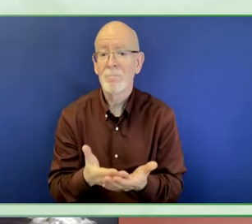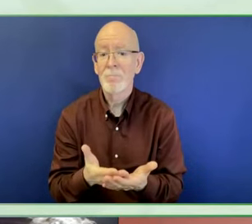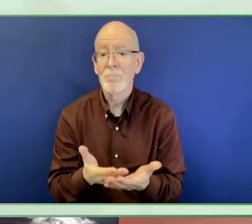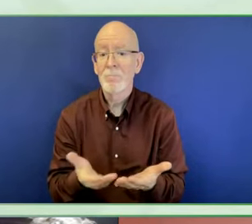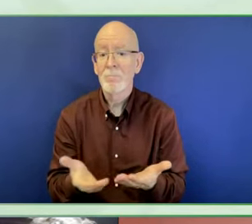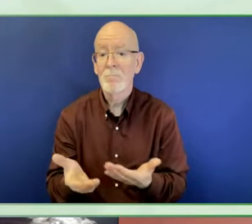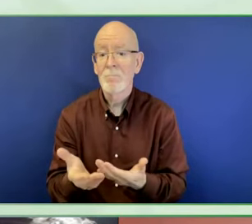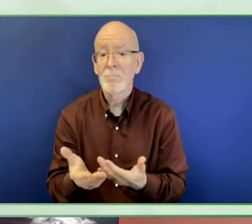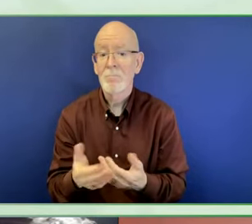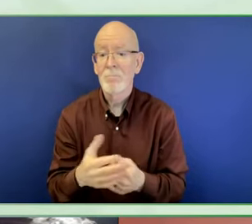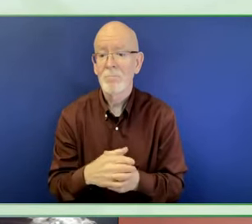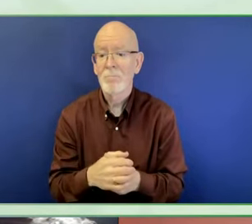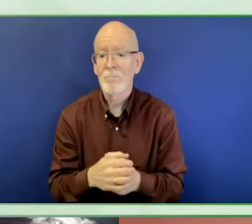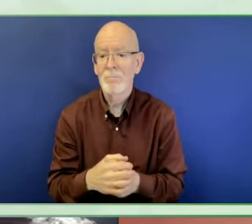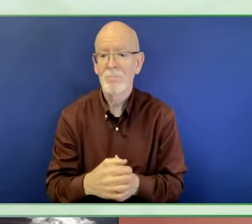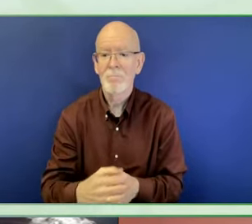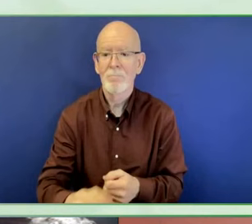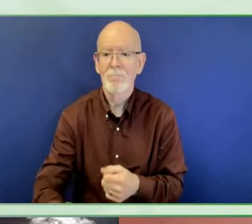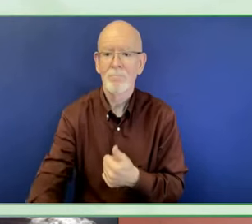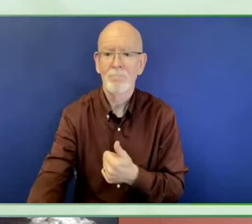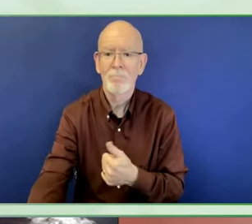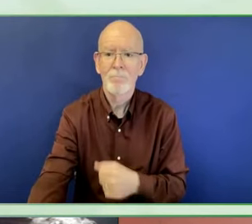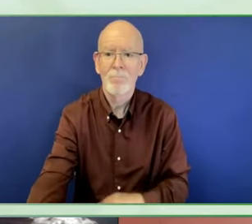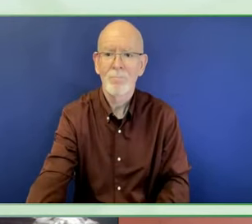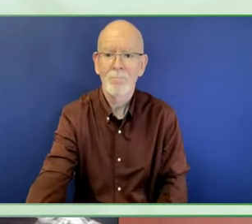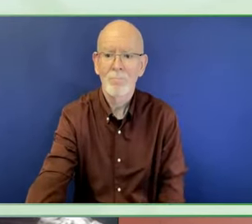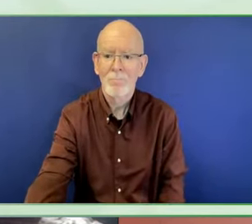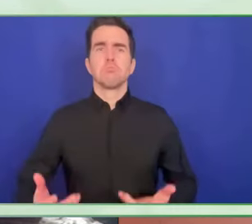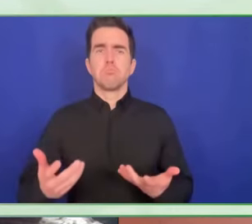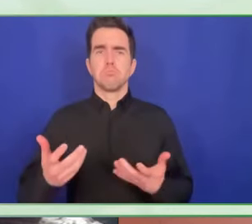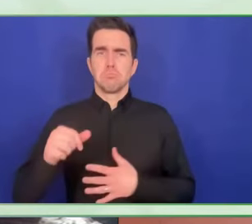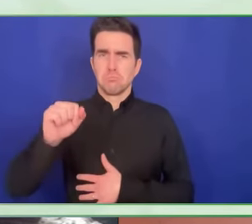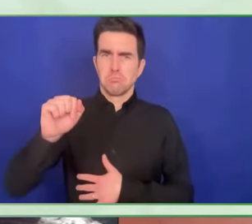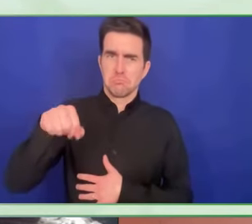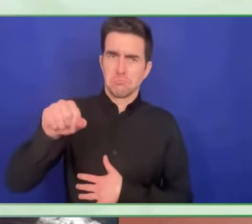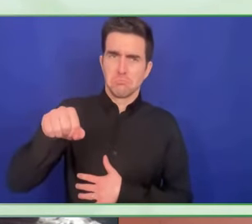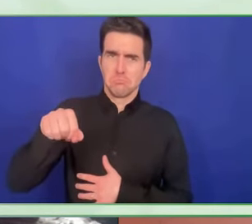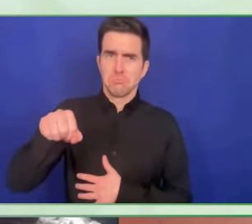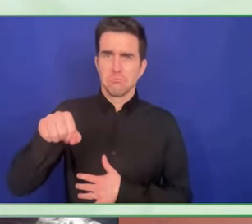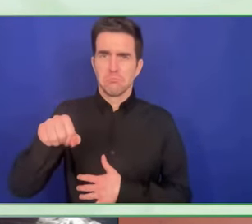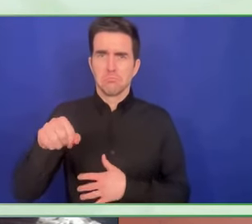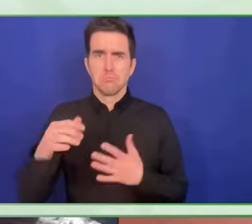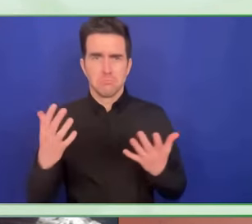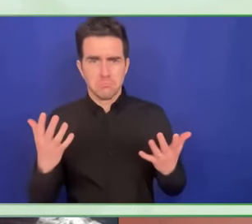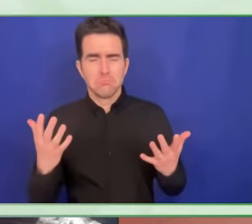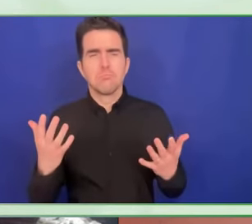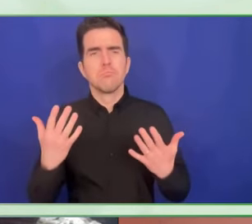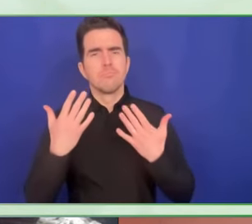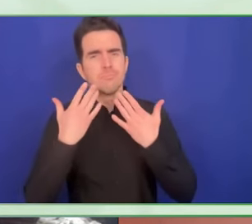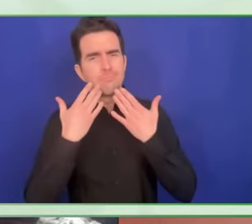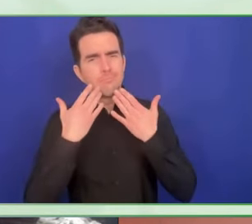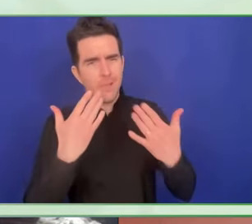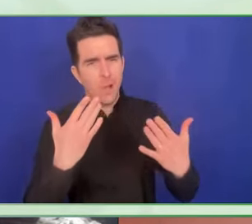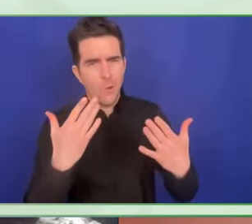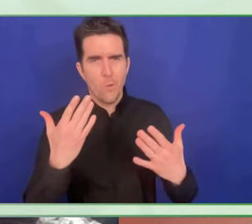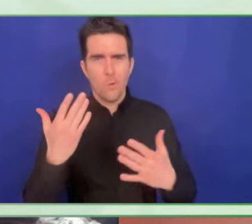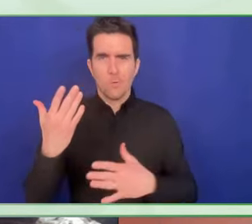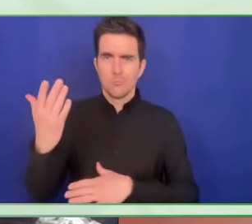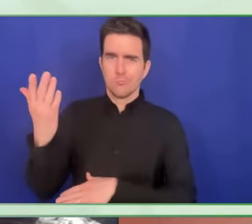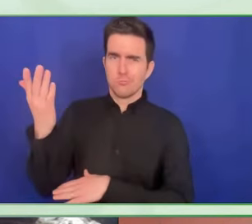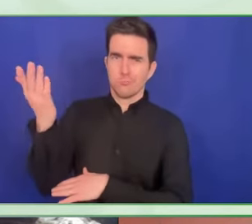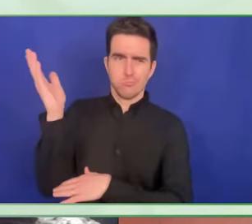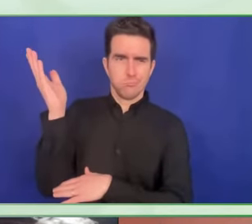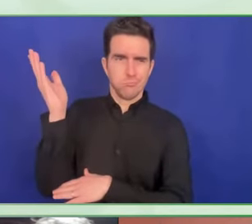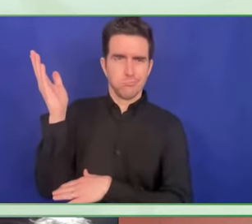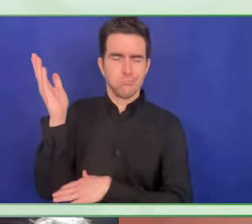in Austria, I was wondering, how is the situation in general for also like education for people